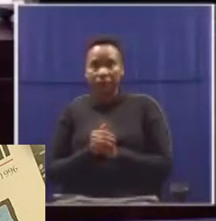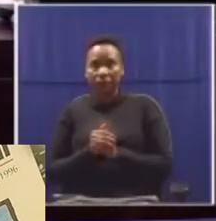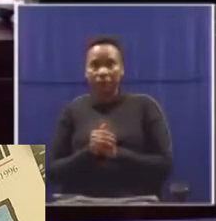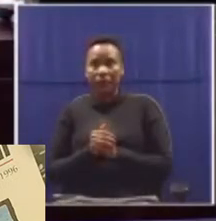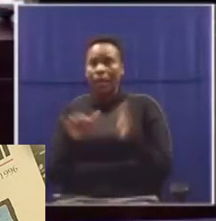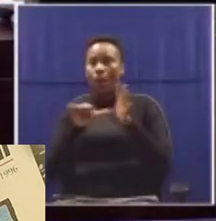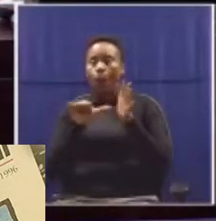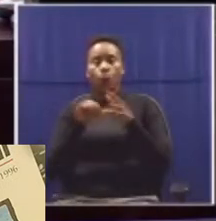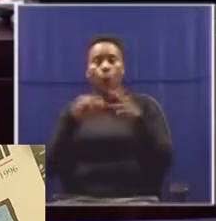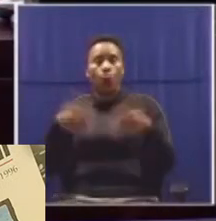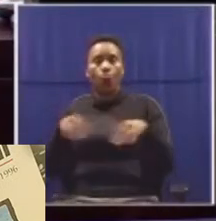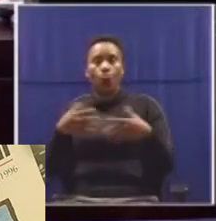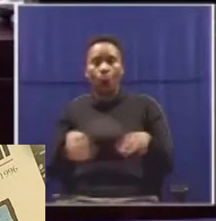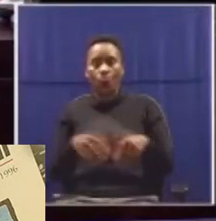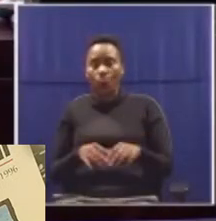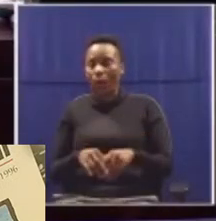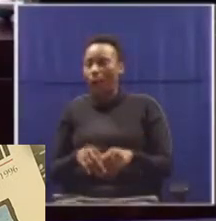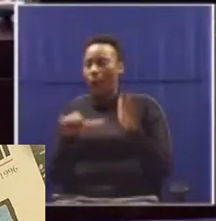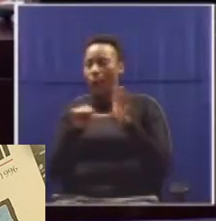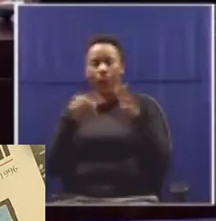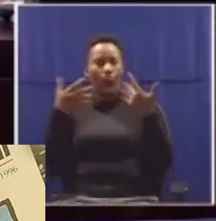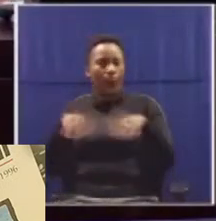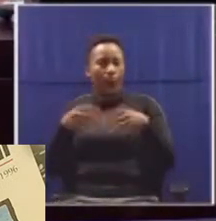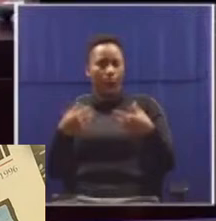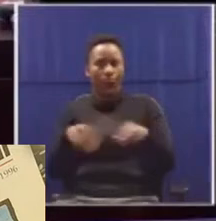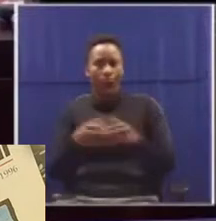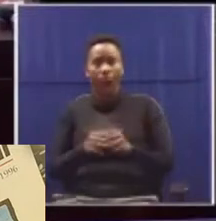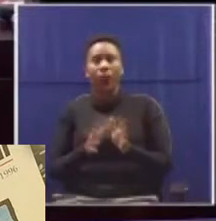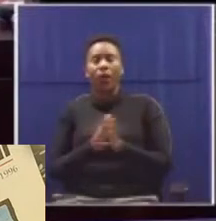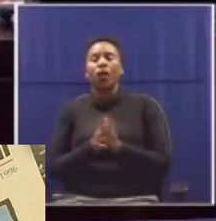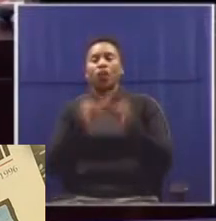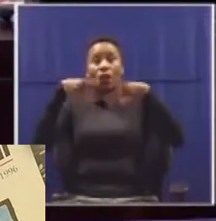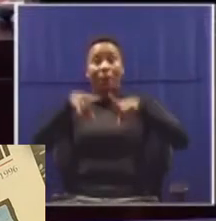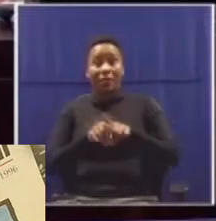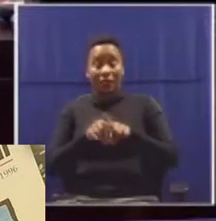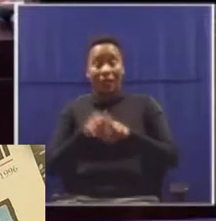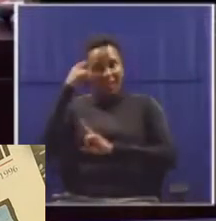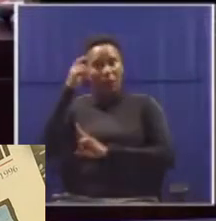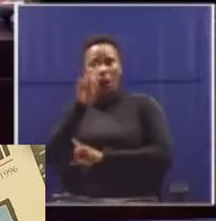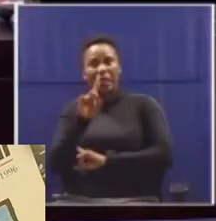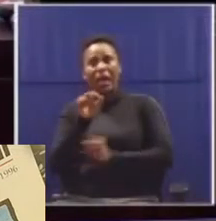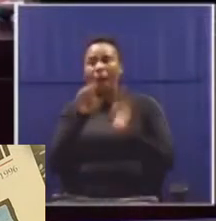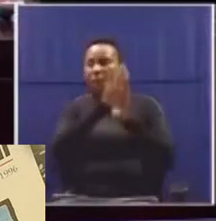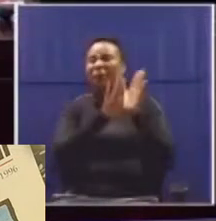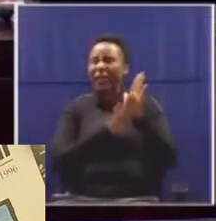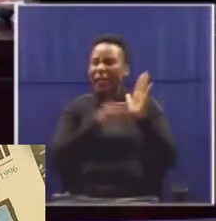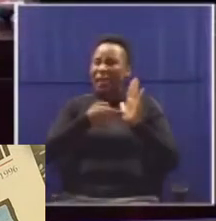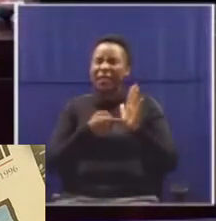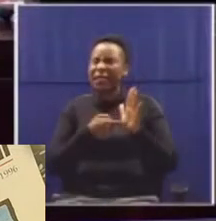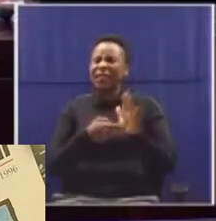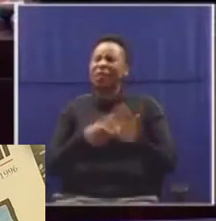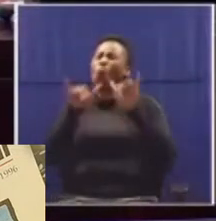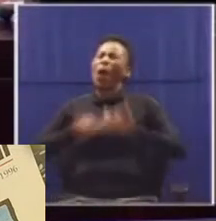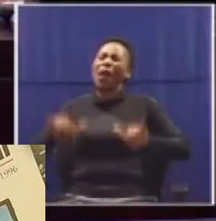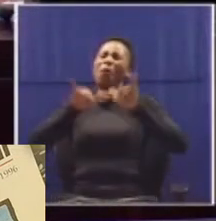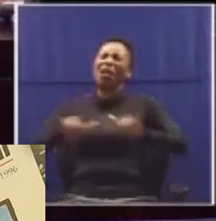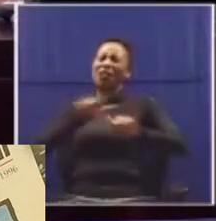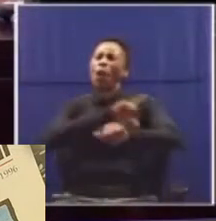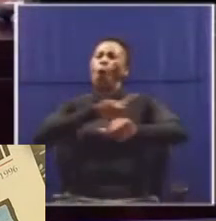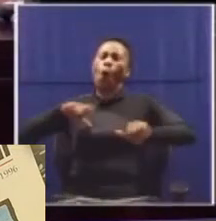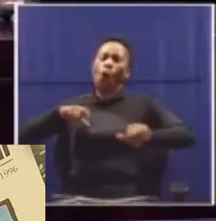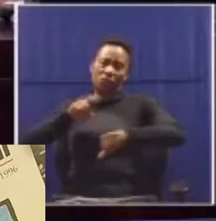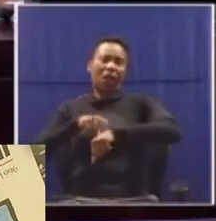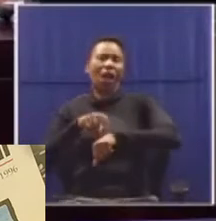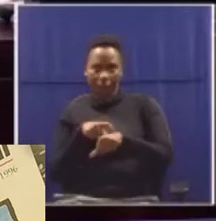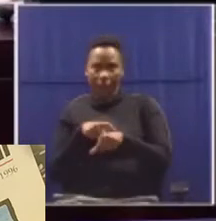very importantly very importantly chairperson I think that this bill has been long overdue and we must admit that of